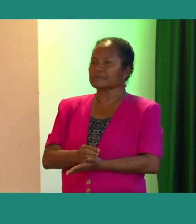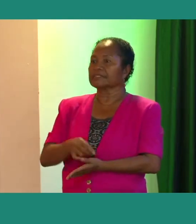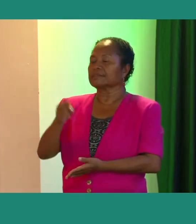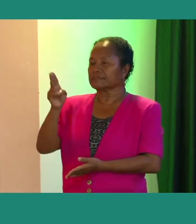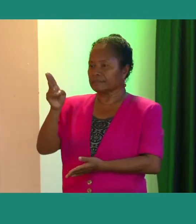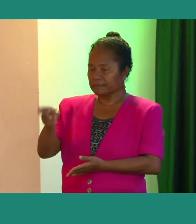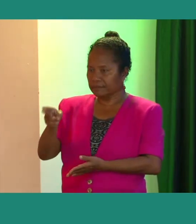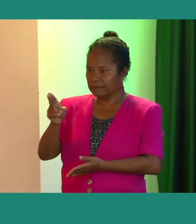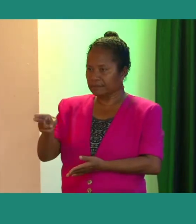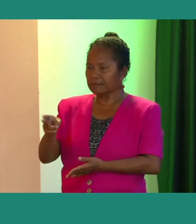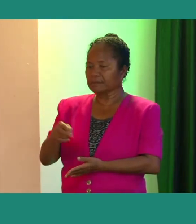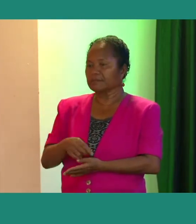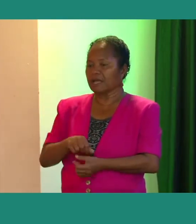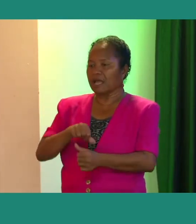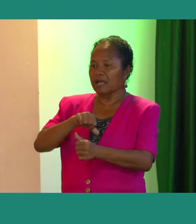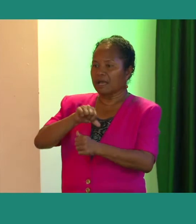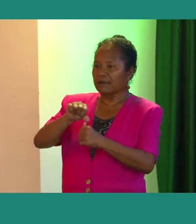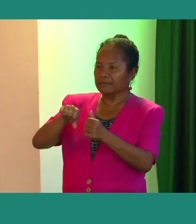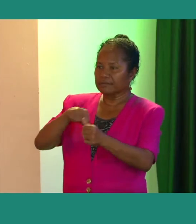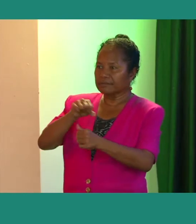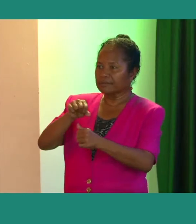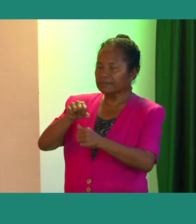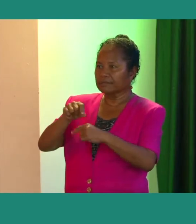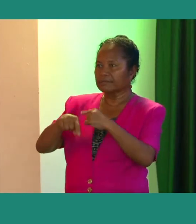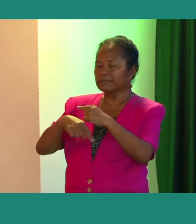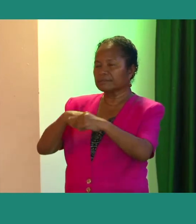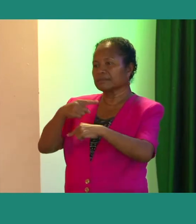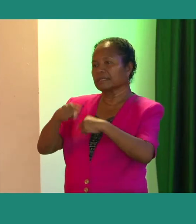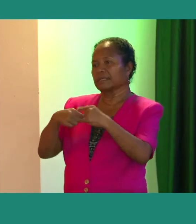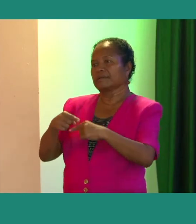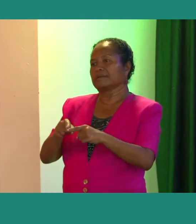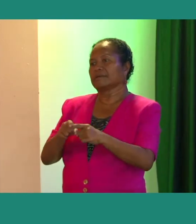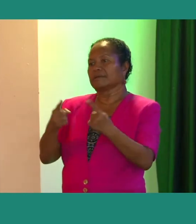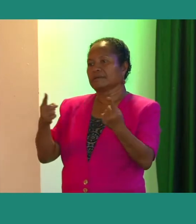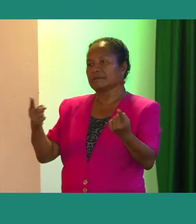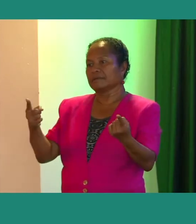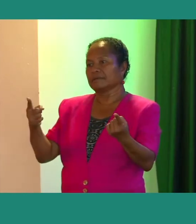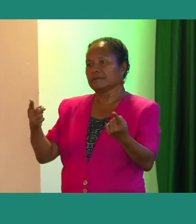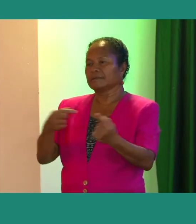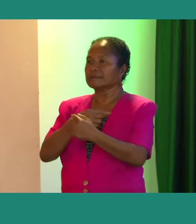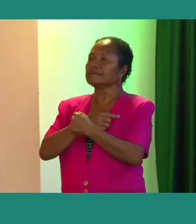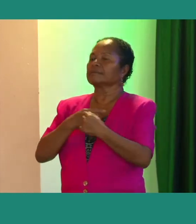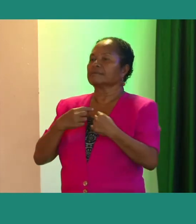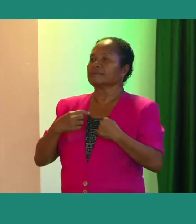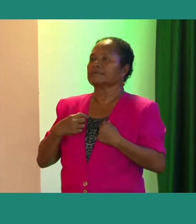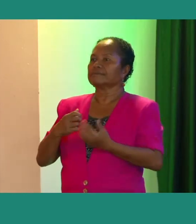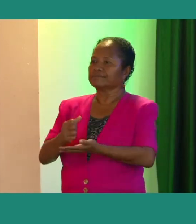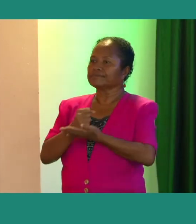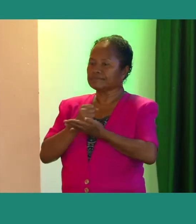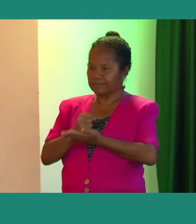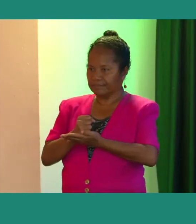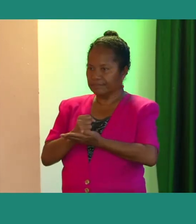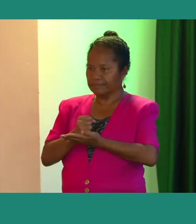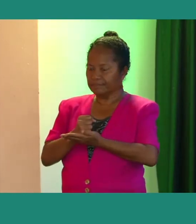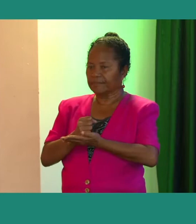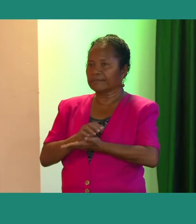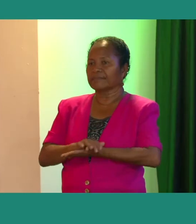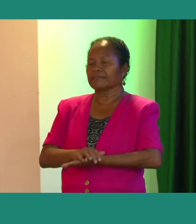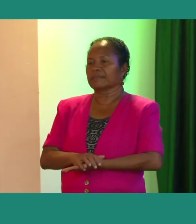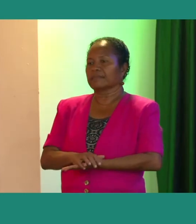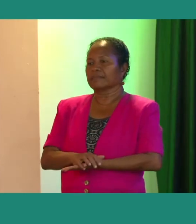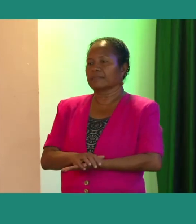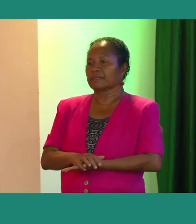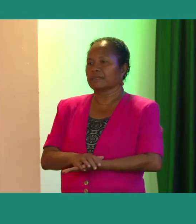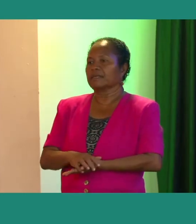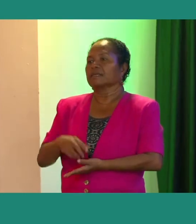an organisation about creating diversity, or are we maintaining the status quo? Because